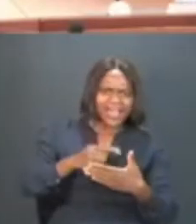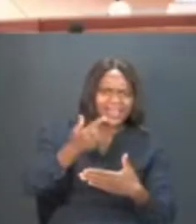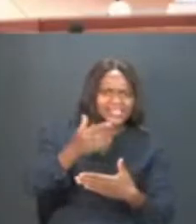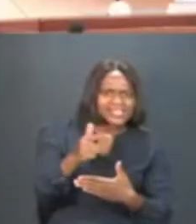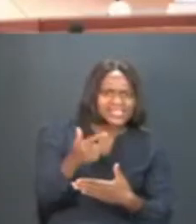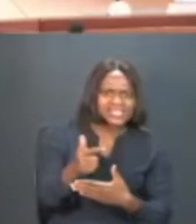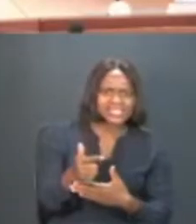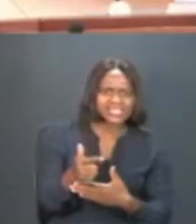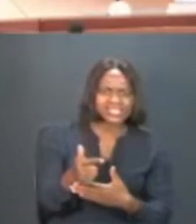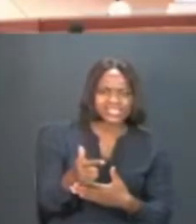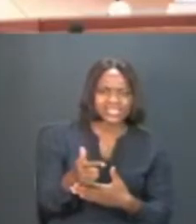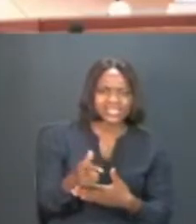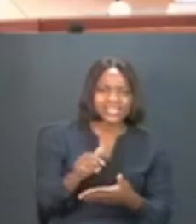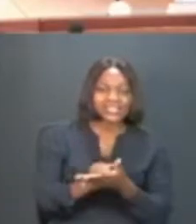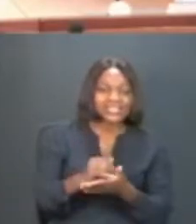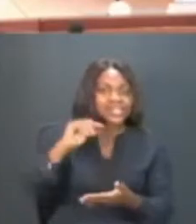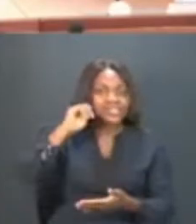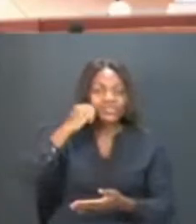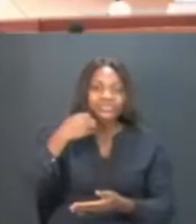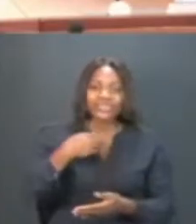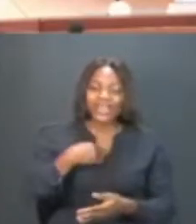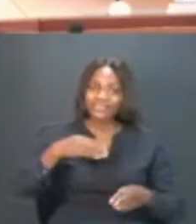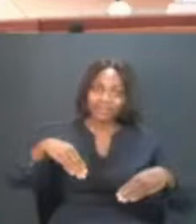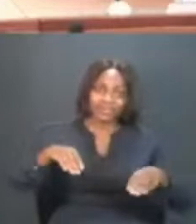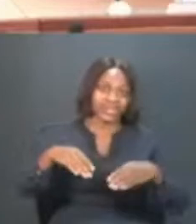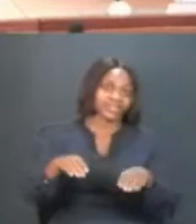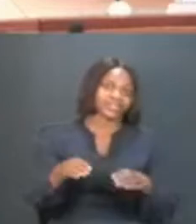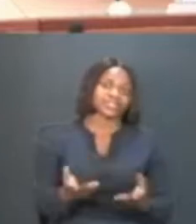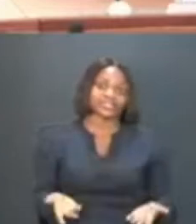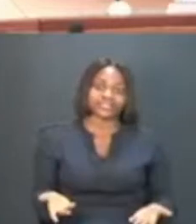the tomatoes we have on our markets today.